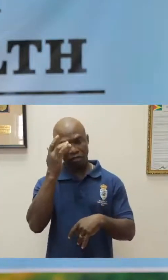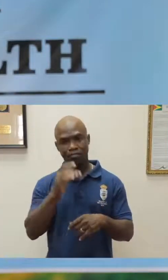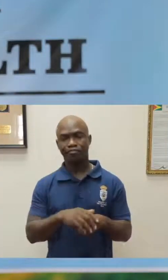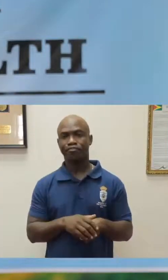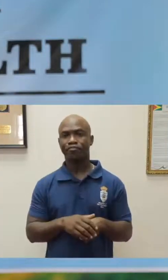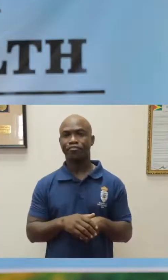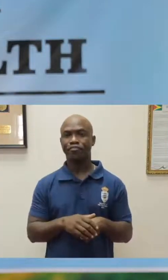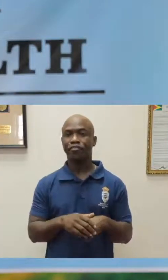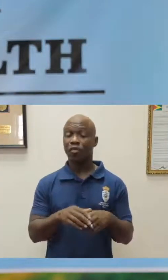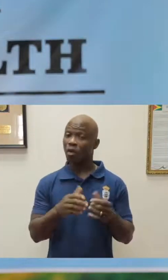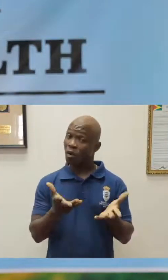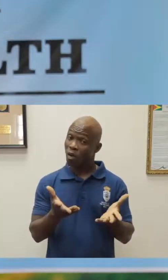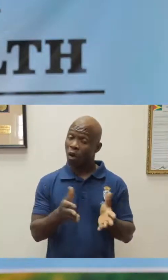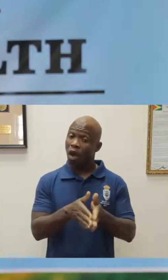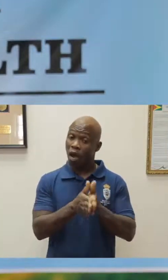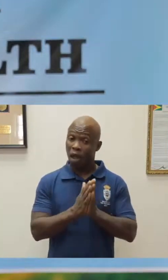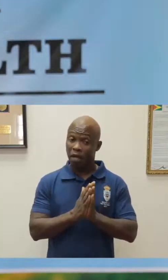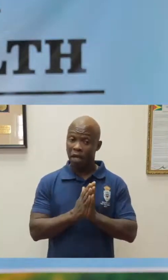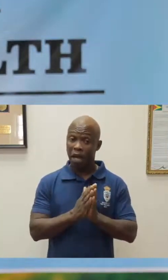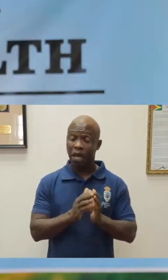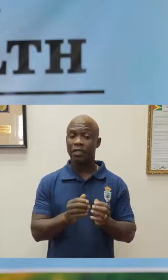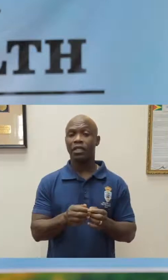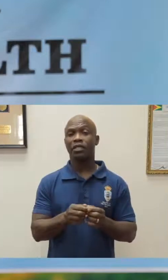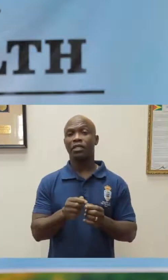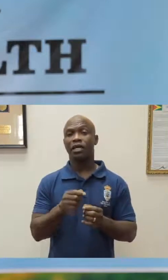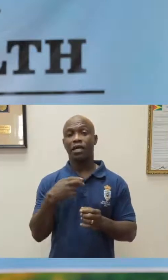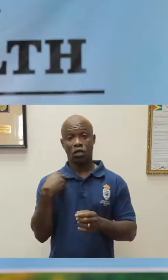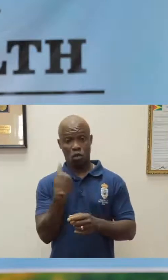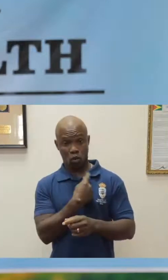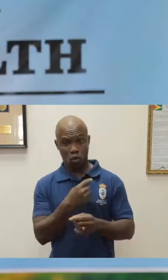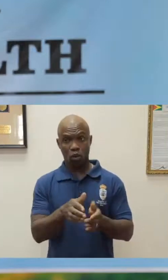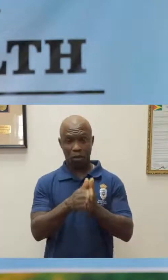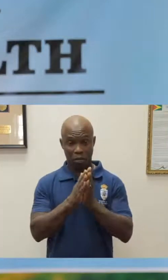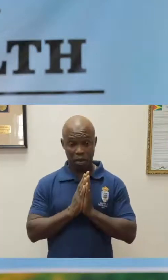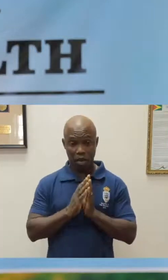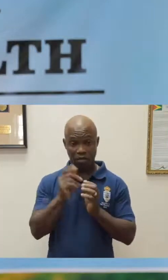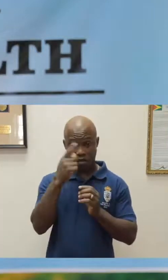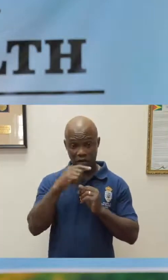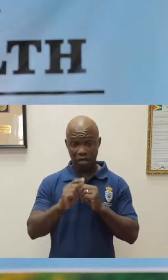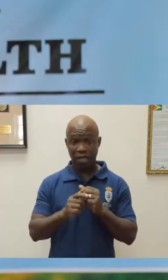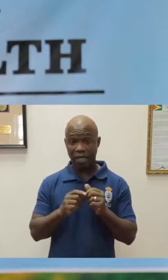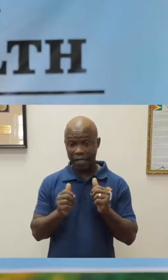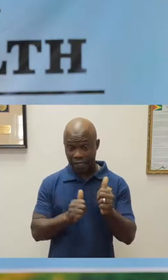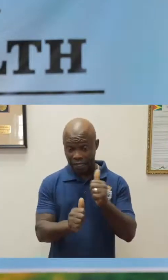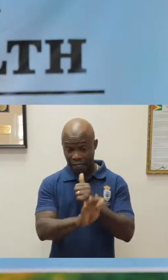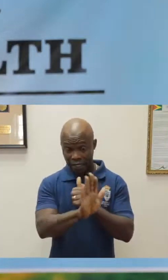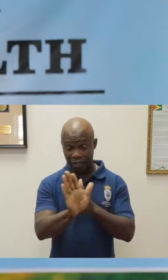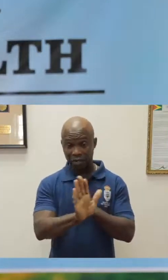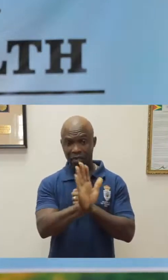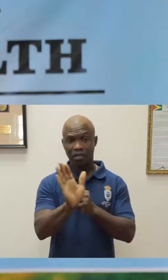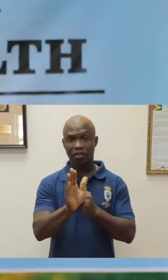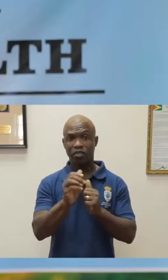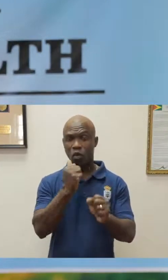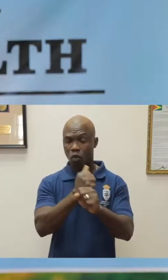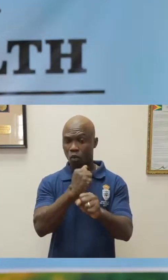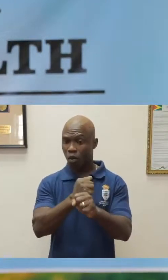However, I ask that we pray for guidance for their health workers